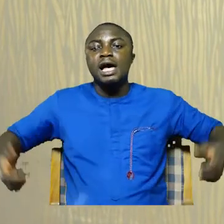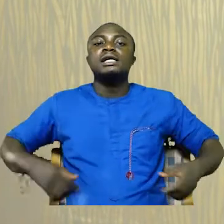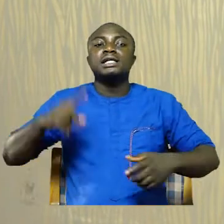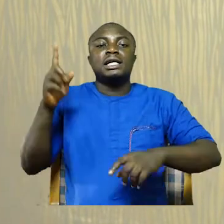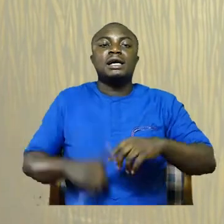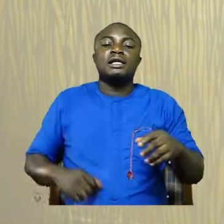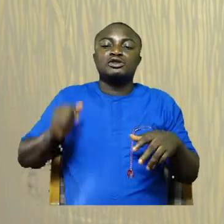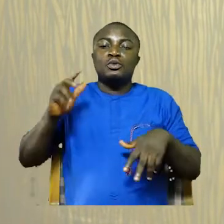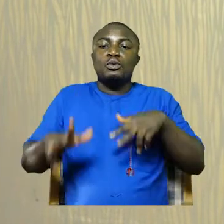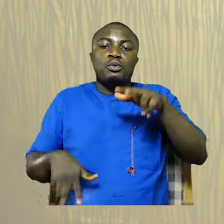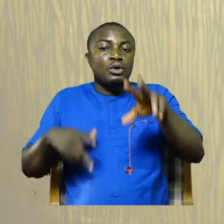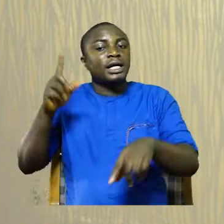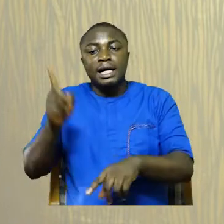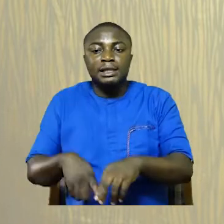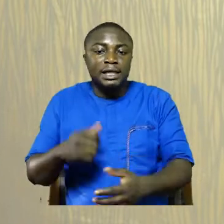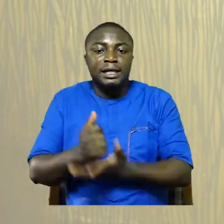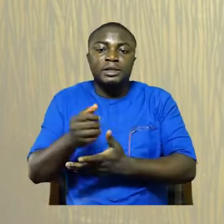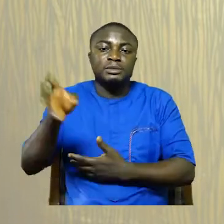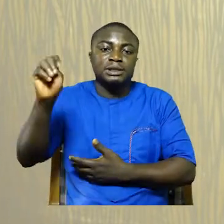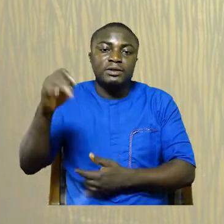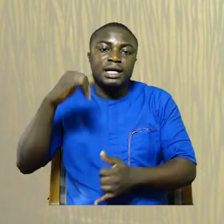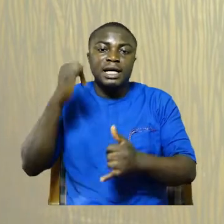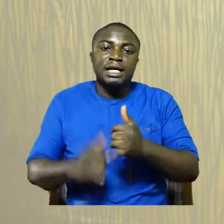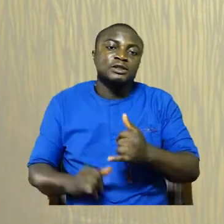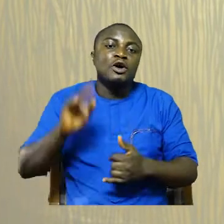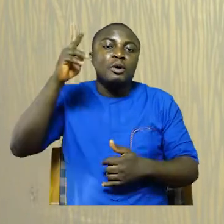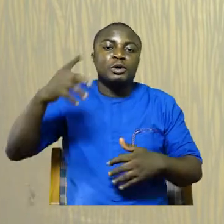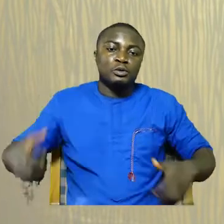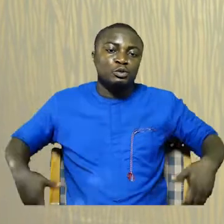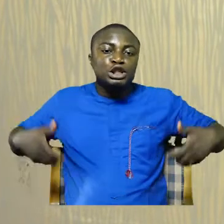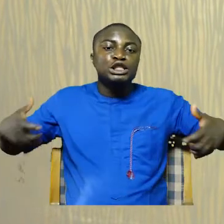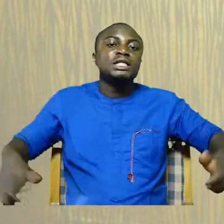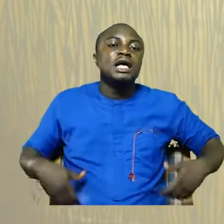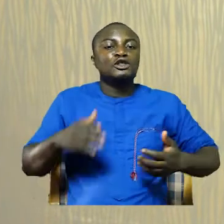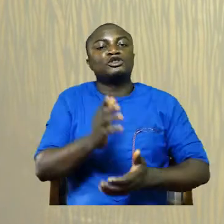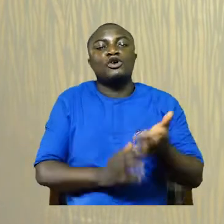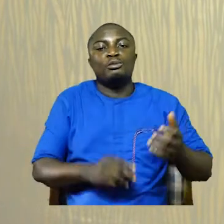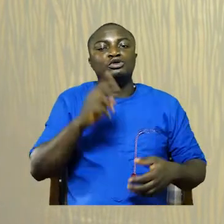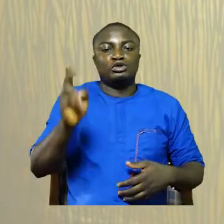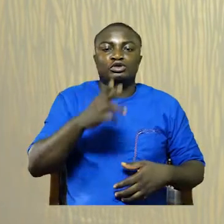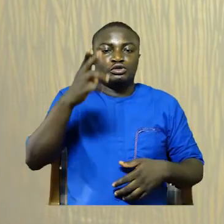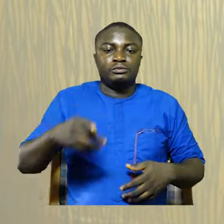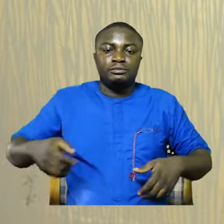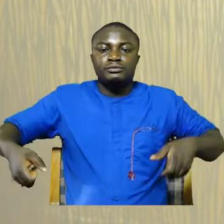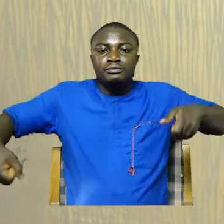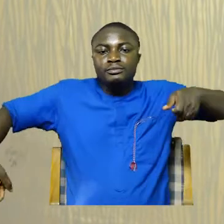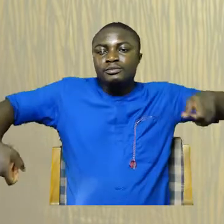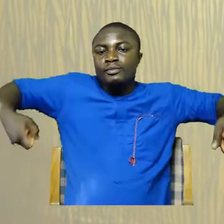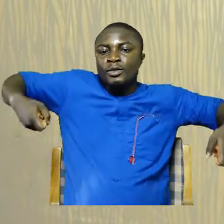can't help themselves. So they end up in the wheelchair. You know, others may need to use crutches,